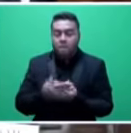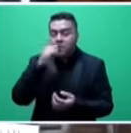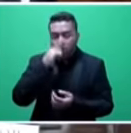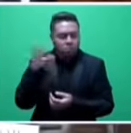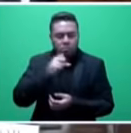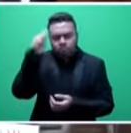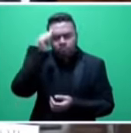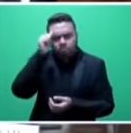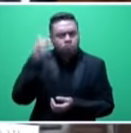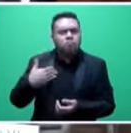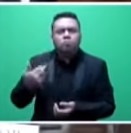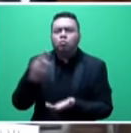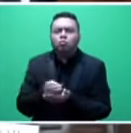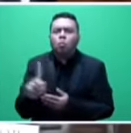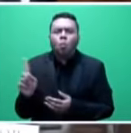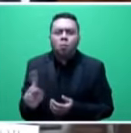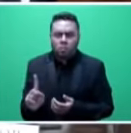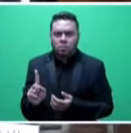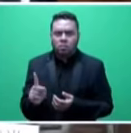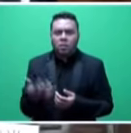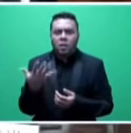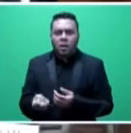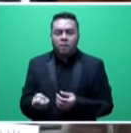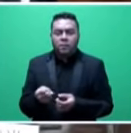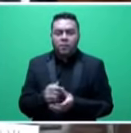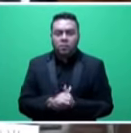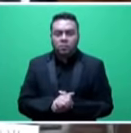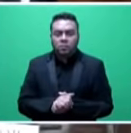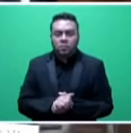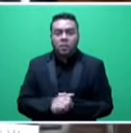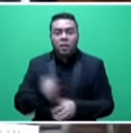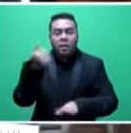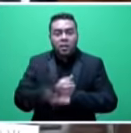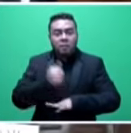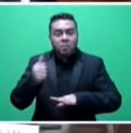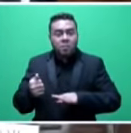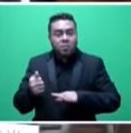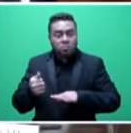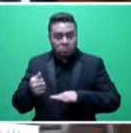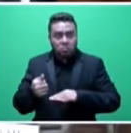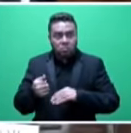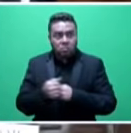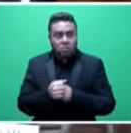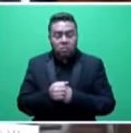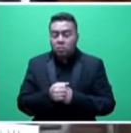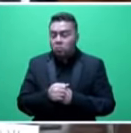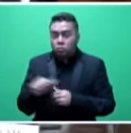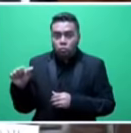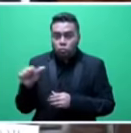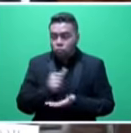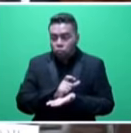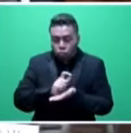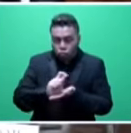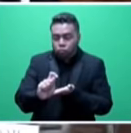needs more open democracy, government accountability and transparency. The government needs to